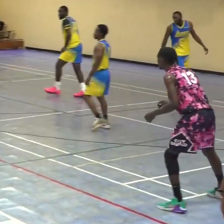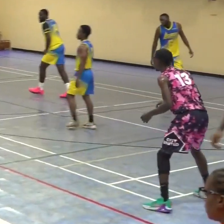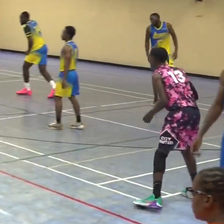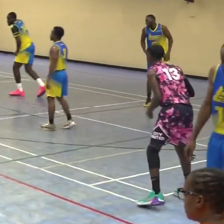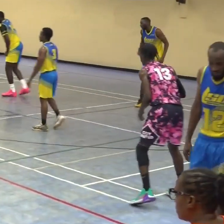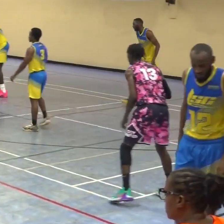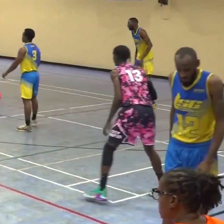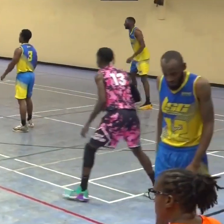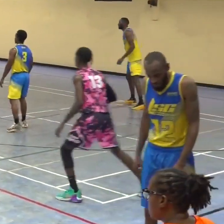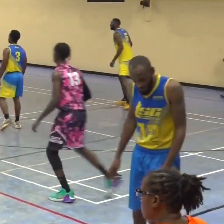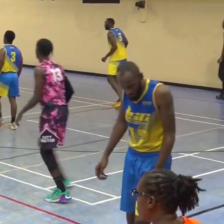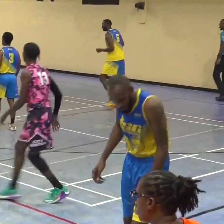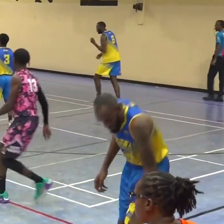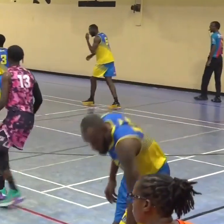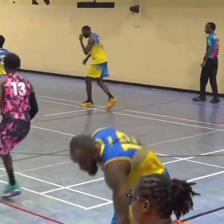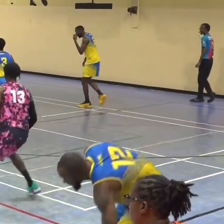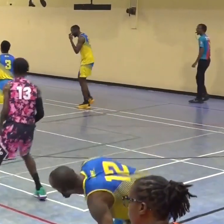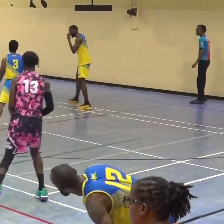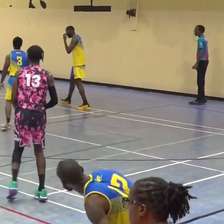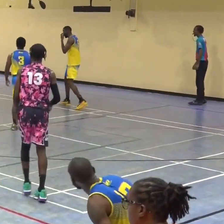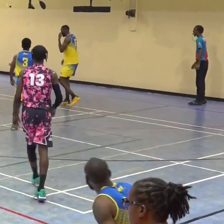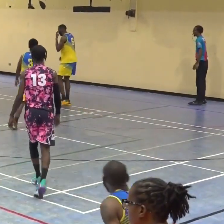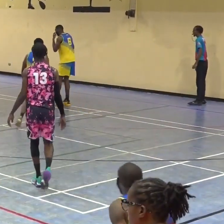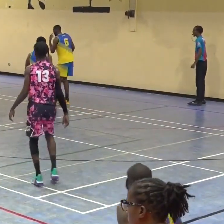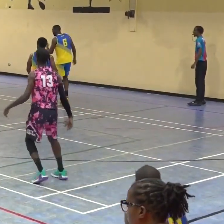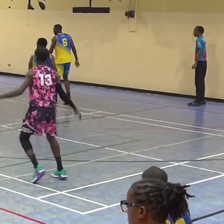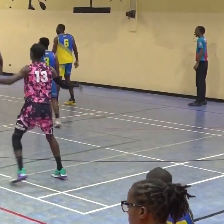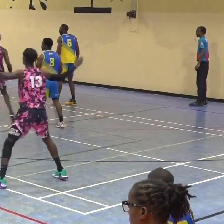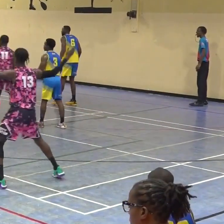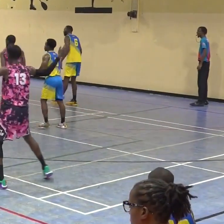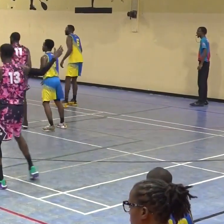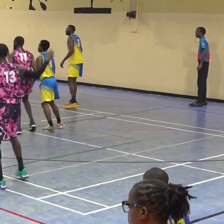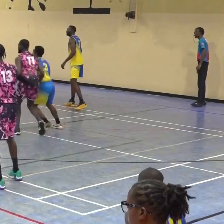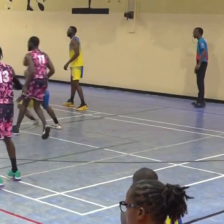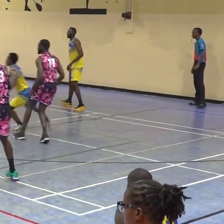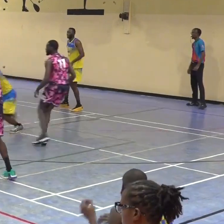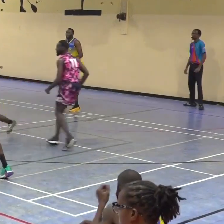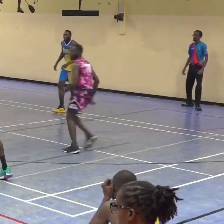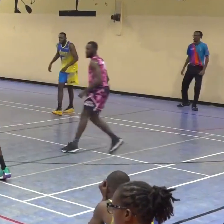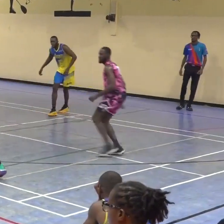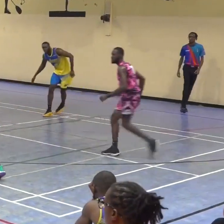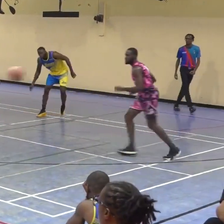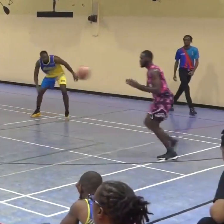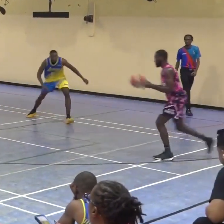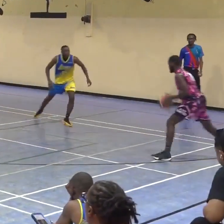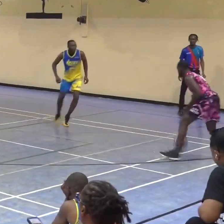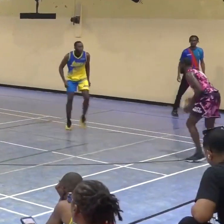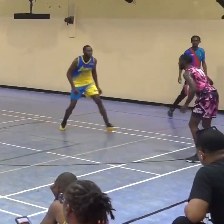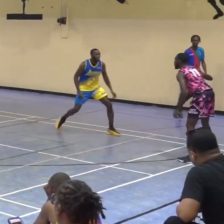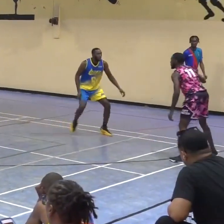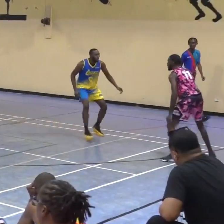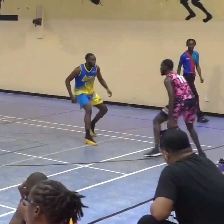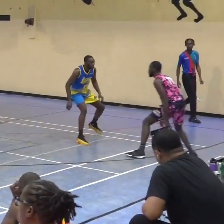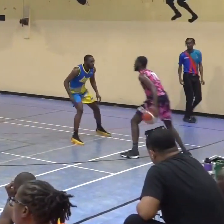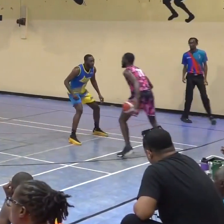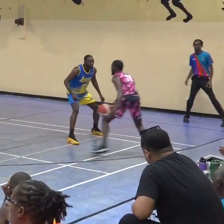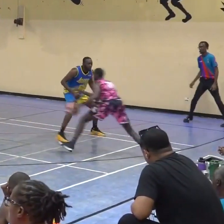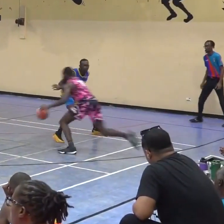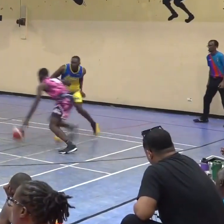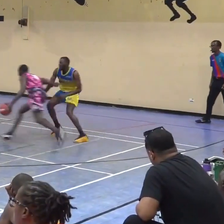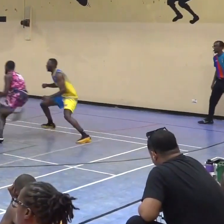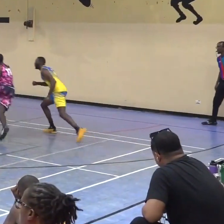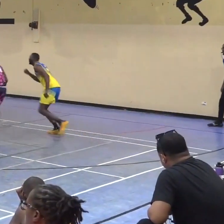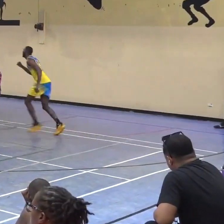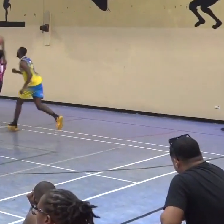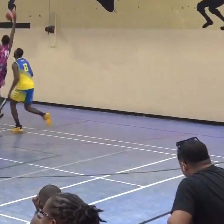The need to get first dibs was on the agenda for both teams, as in this game one of the semi-final series, Celtics by halftime were in command 51-32